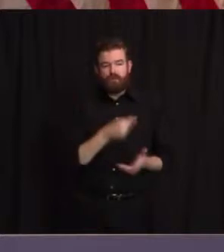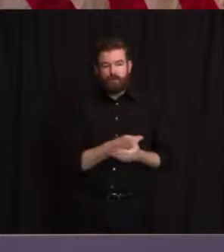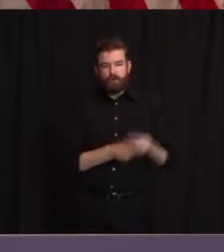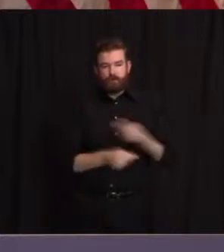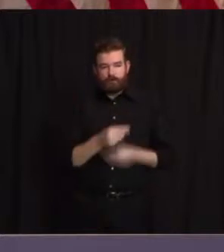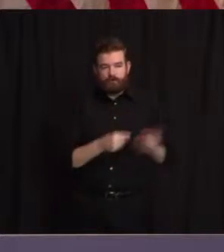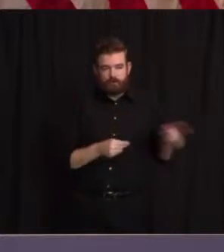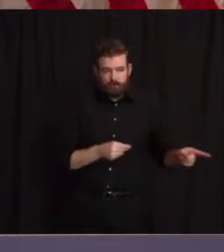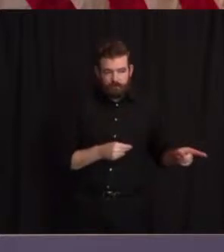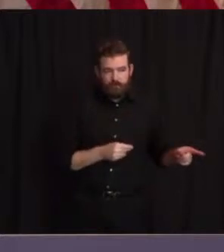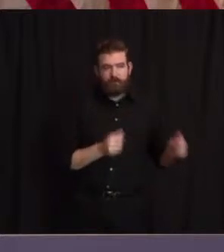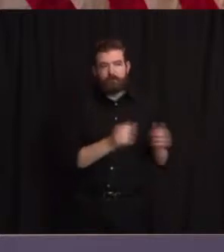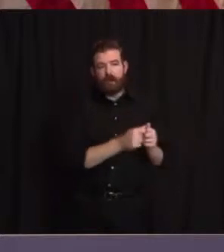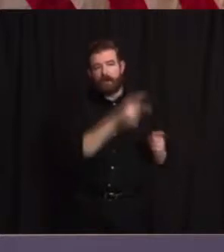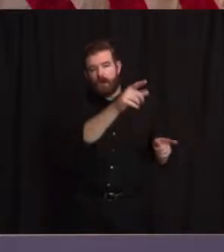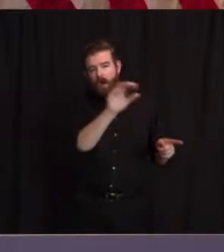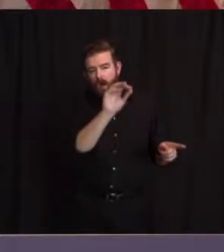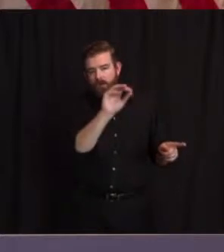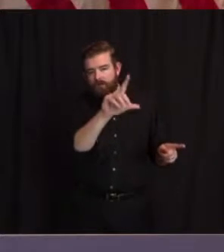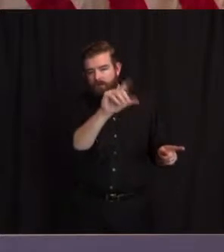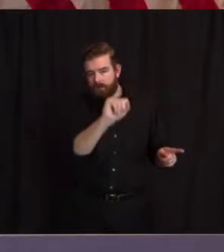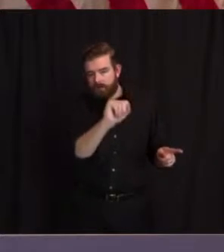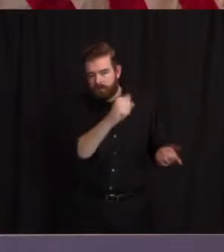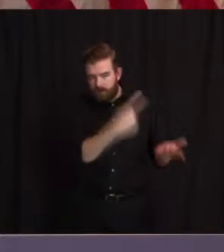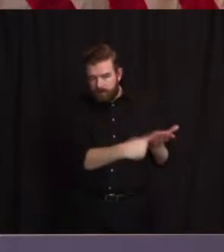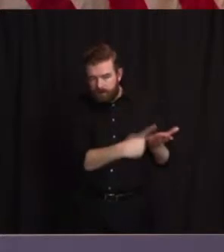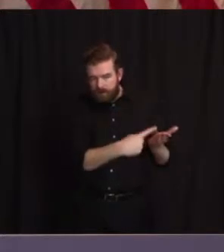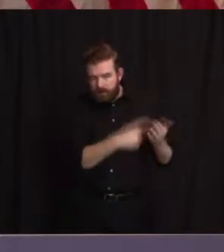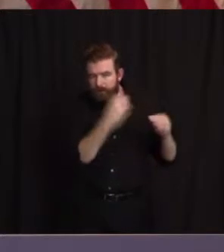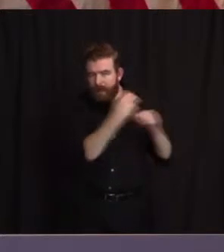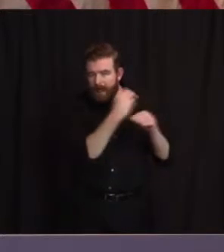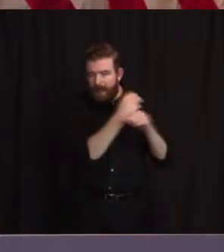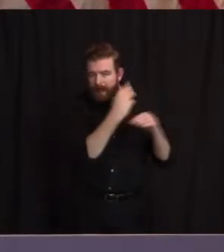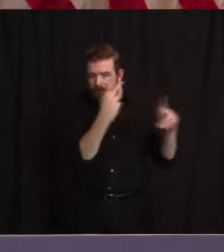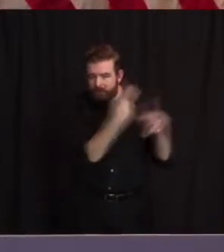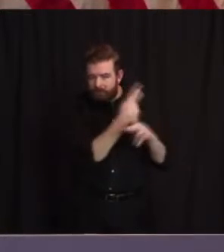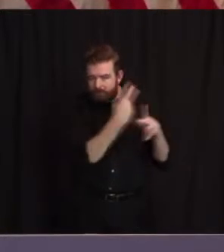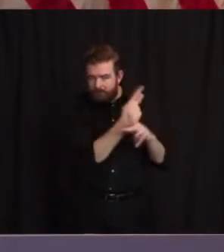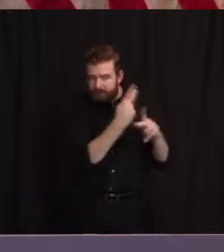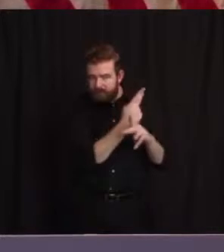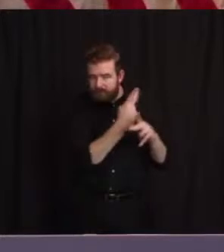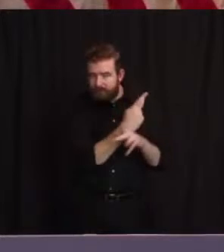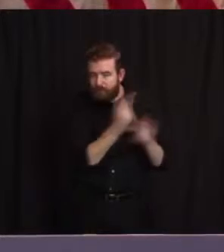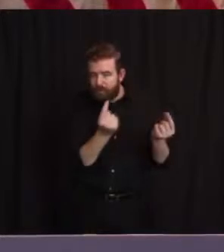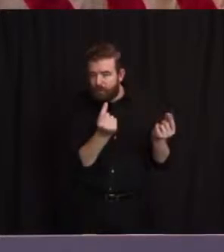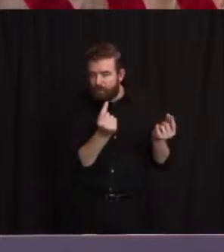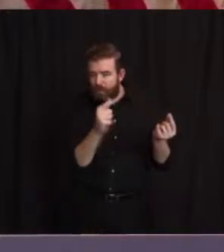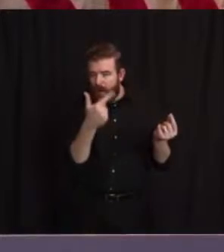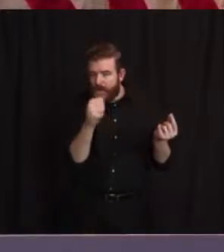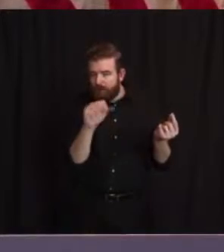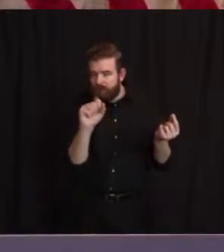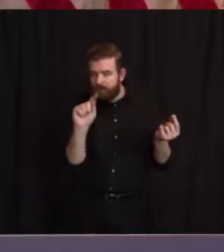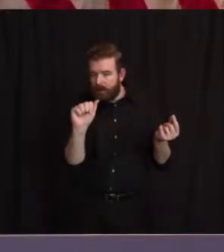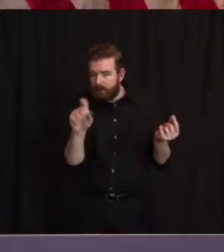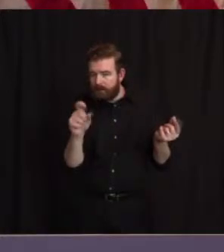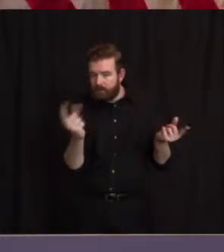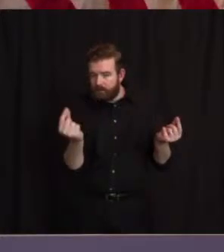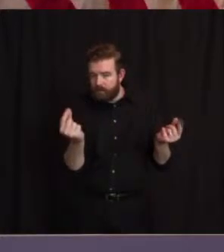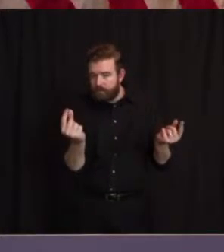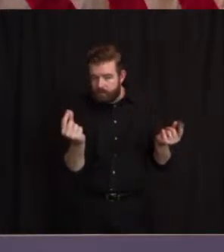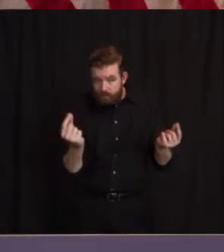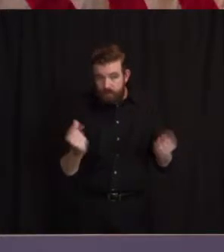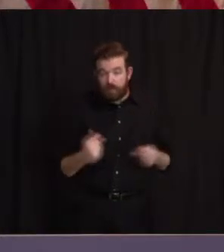conclusion. With that, I'm going to start to mask up, and I'm honored to wear on my mask today, and not by